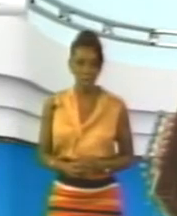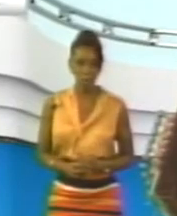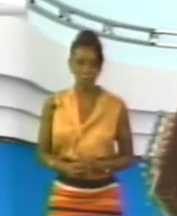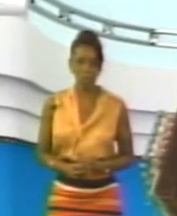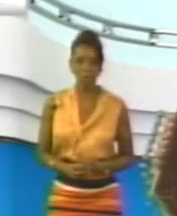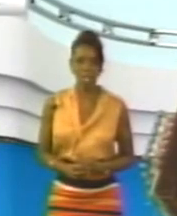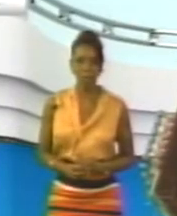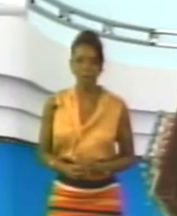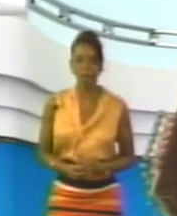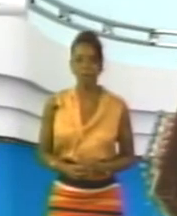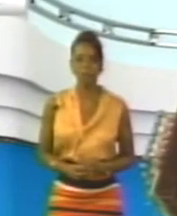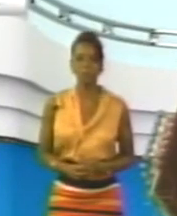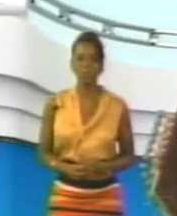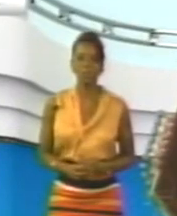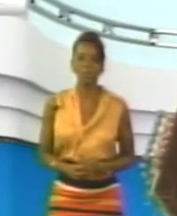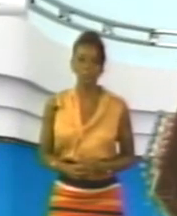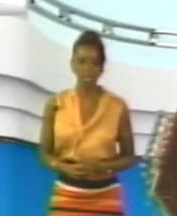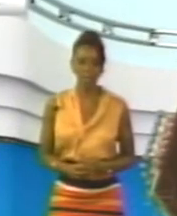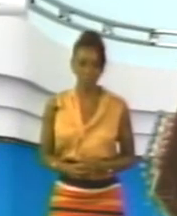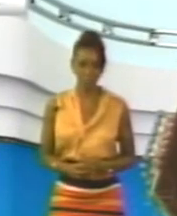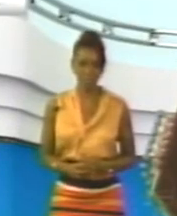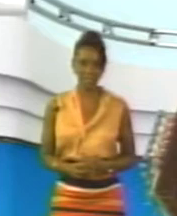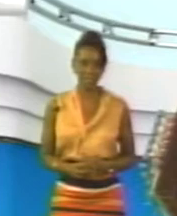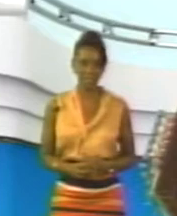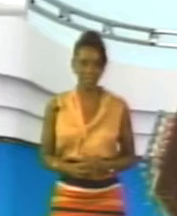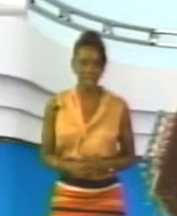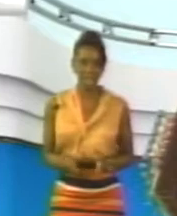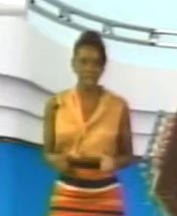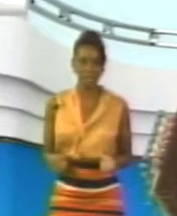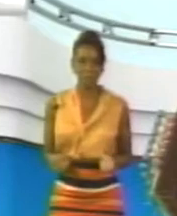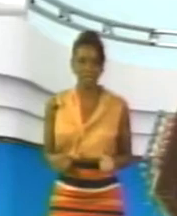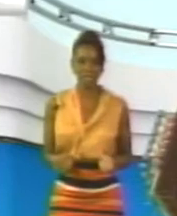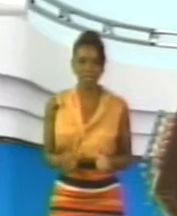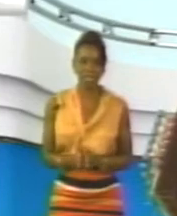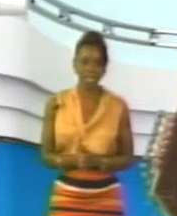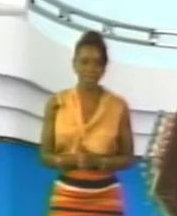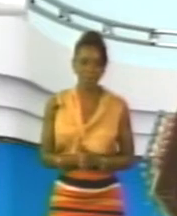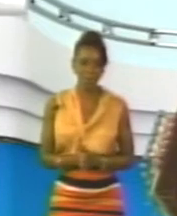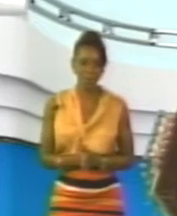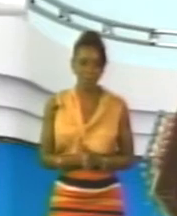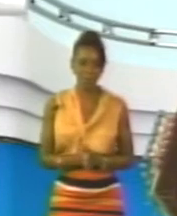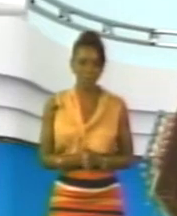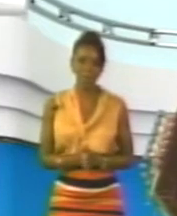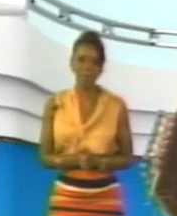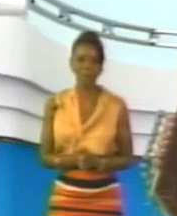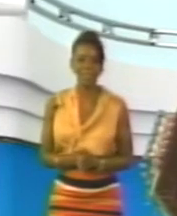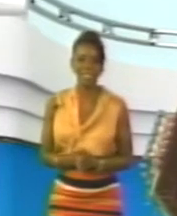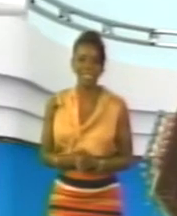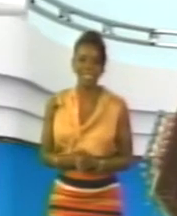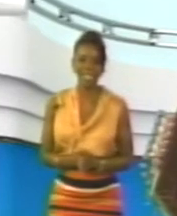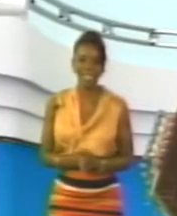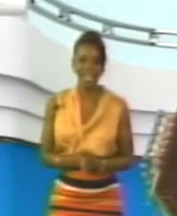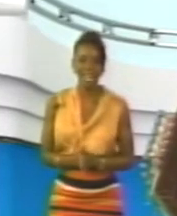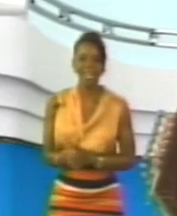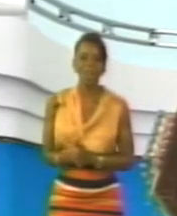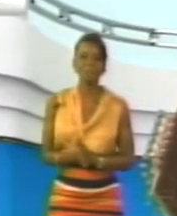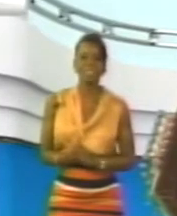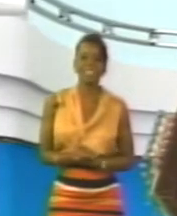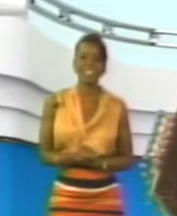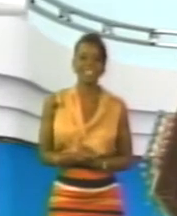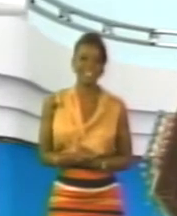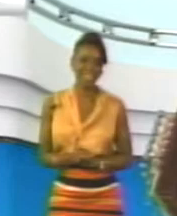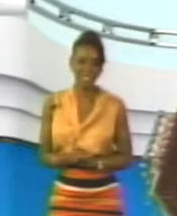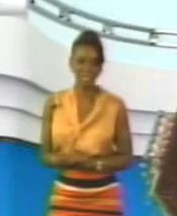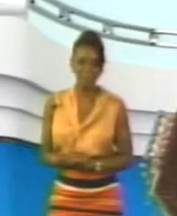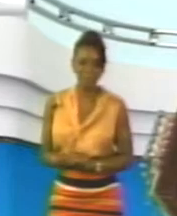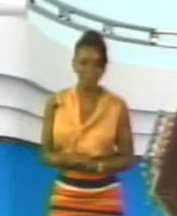3,785, supervised by our auditor Rico De Pisa from Ernst & Young. Eligible tickets are dated November 1st, 2016. Now for